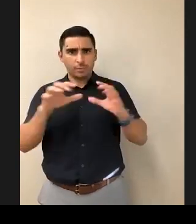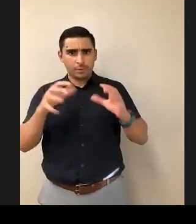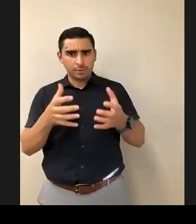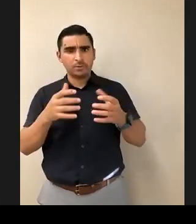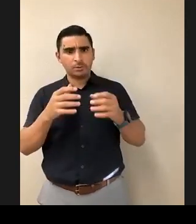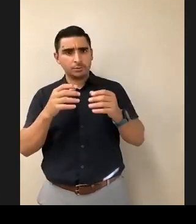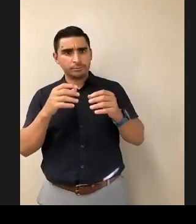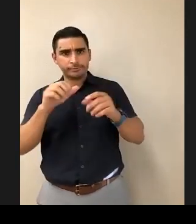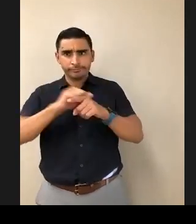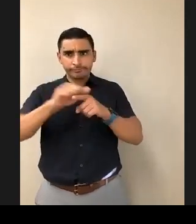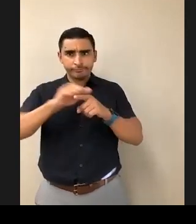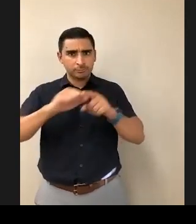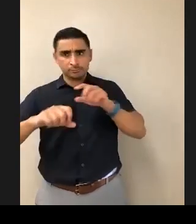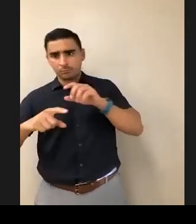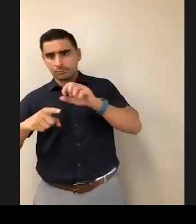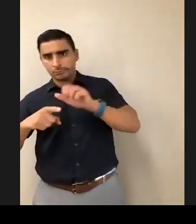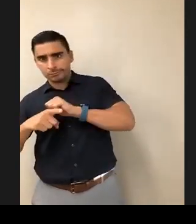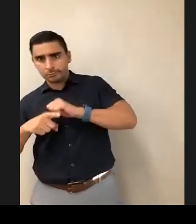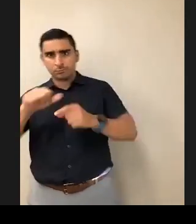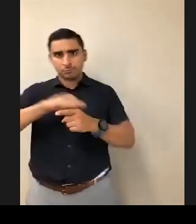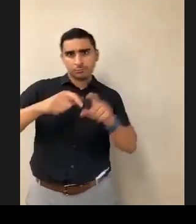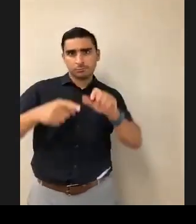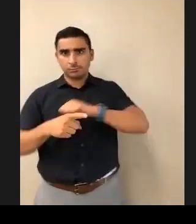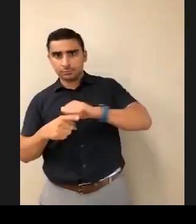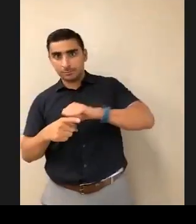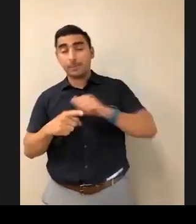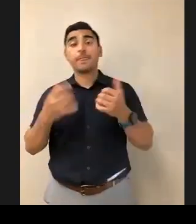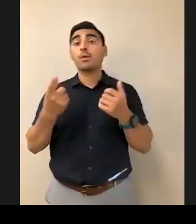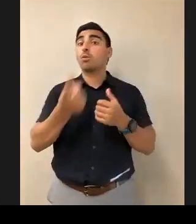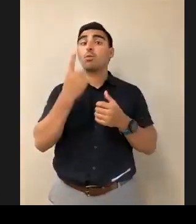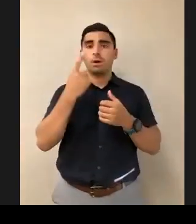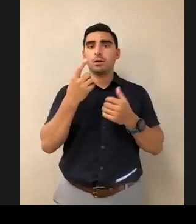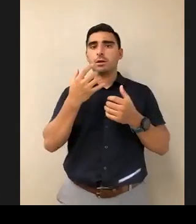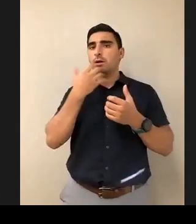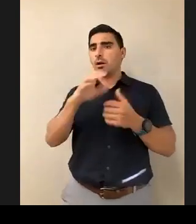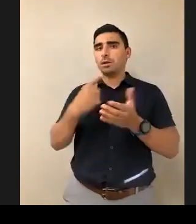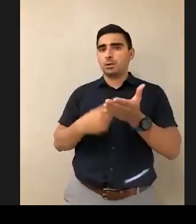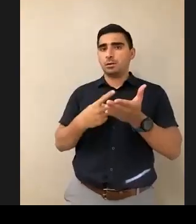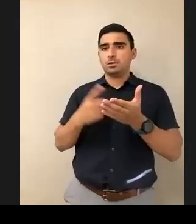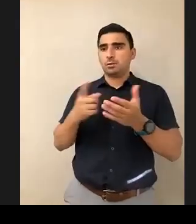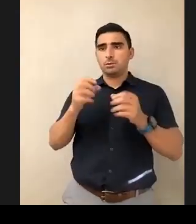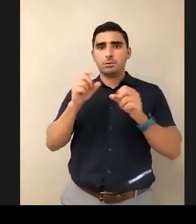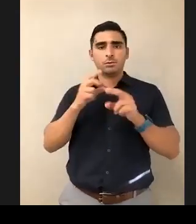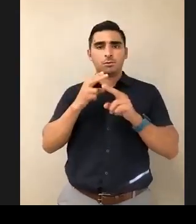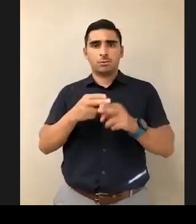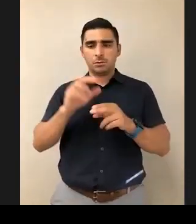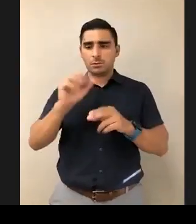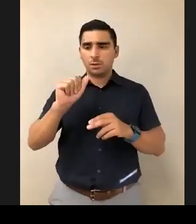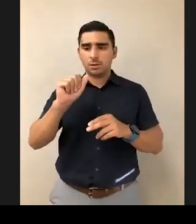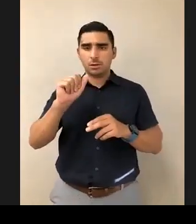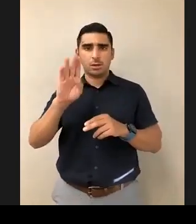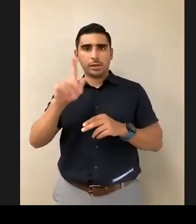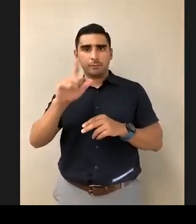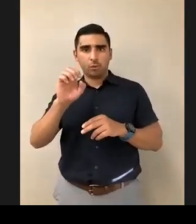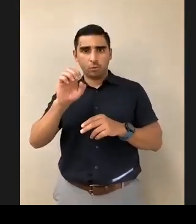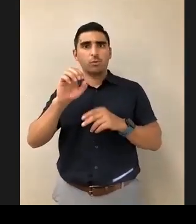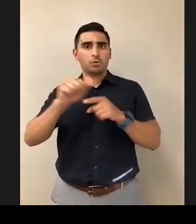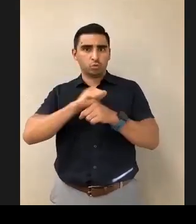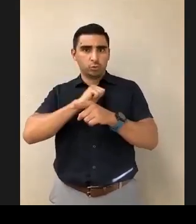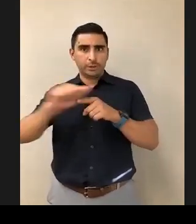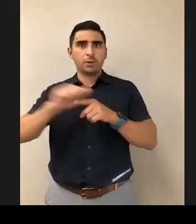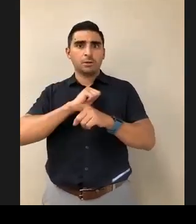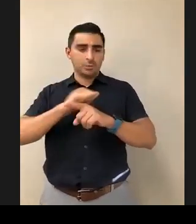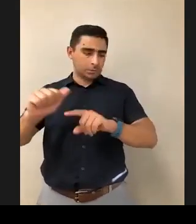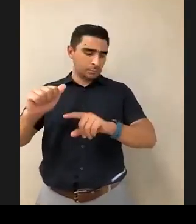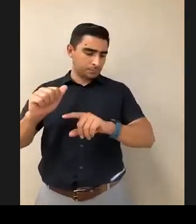that is going on in police departments now is ABLE, where they're actually encouraging officers to be active, you know, don't